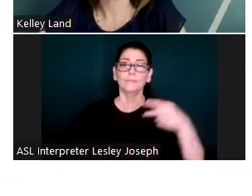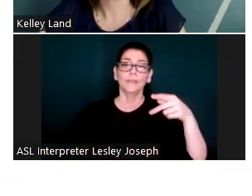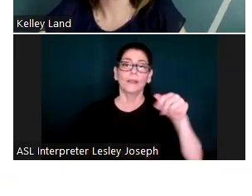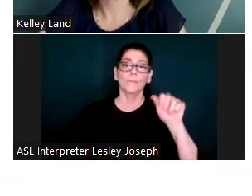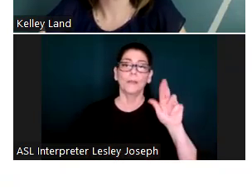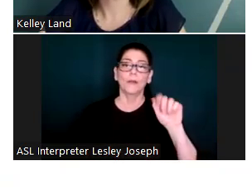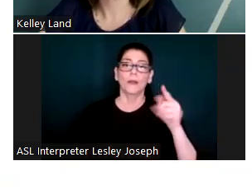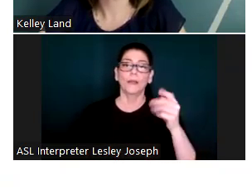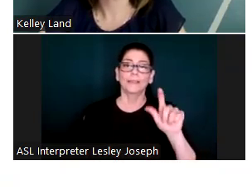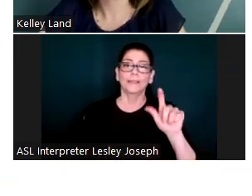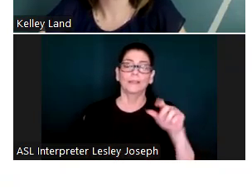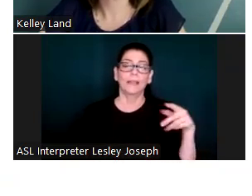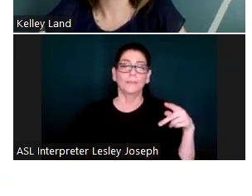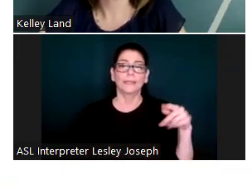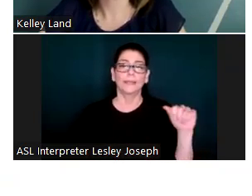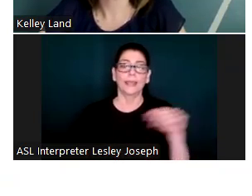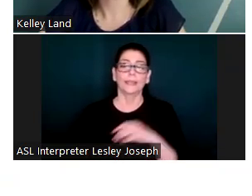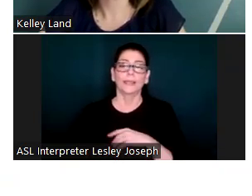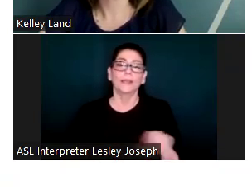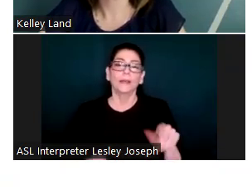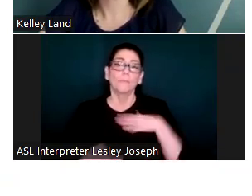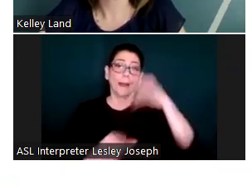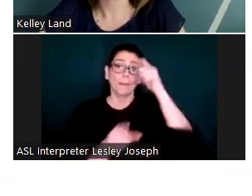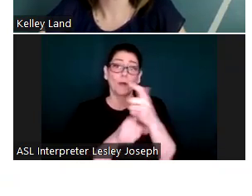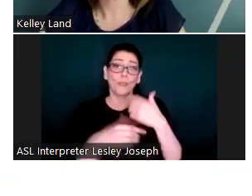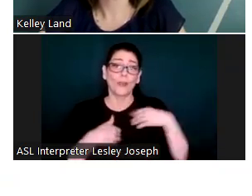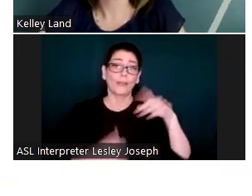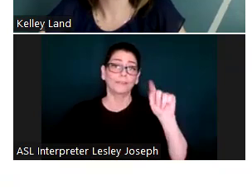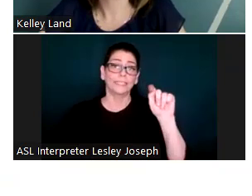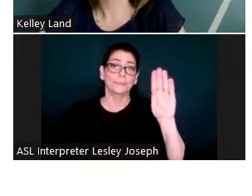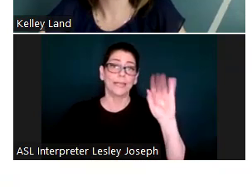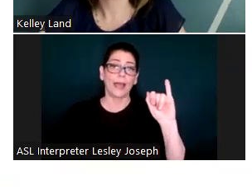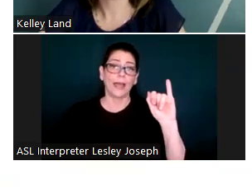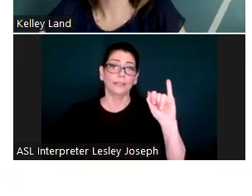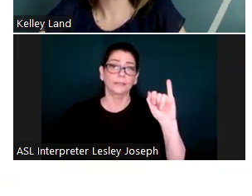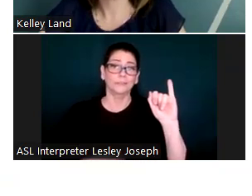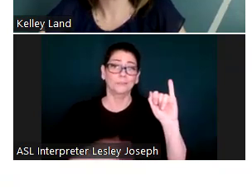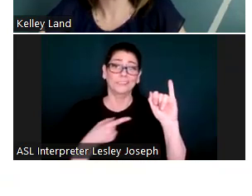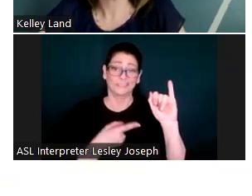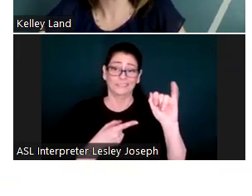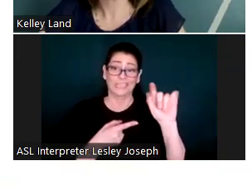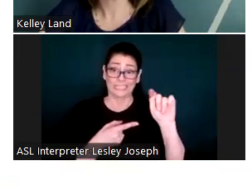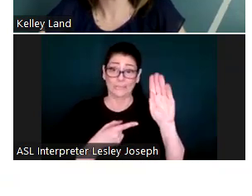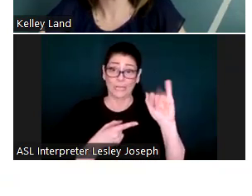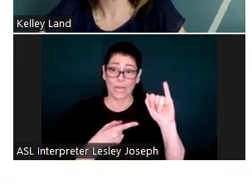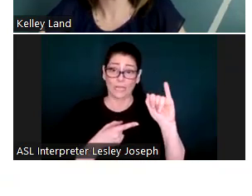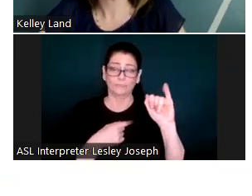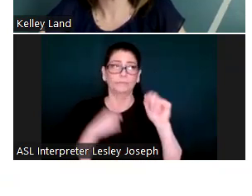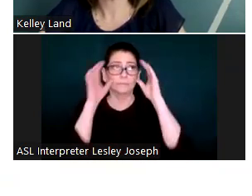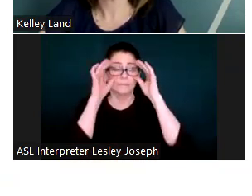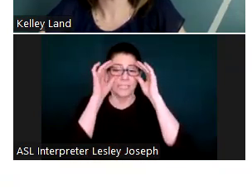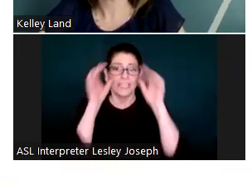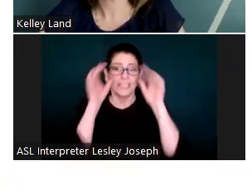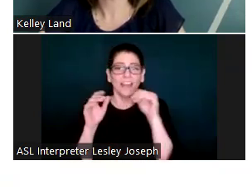a PNA. I also have a brother with a TBI, but his TBI is not like as severe